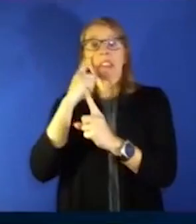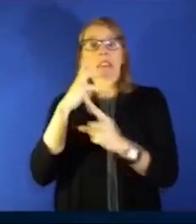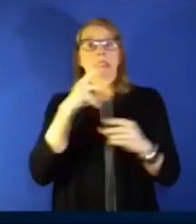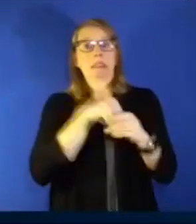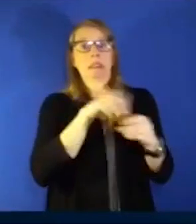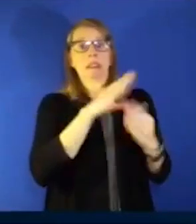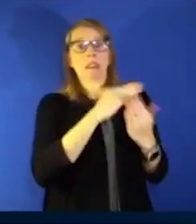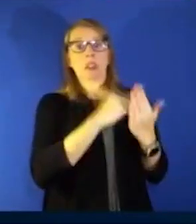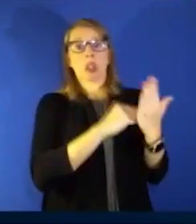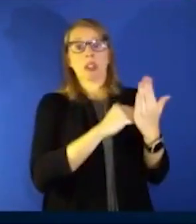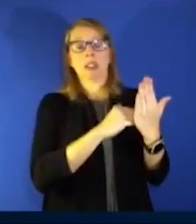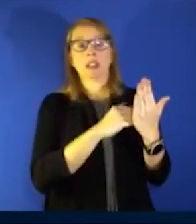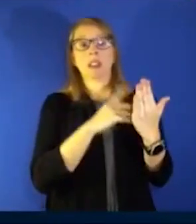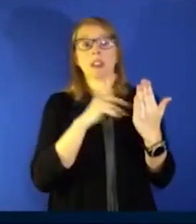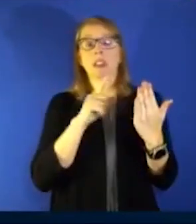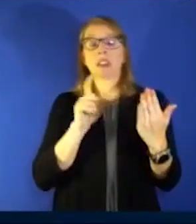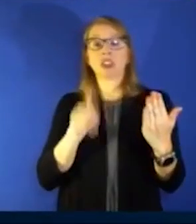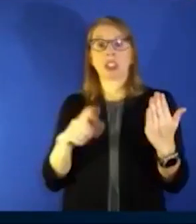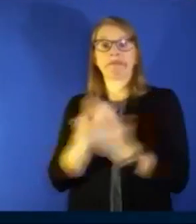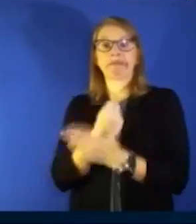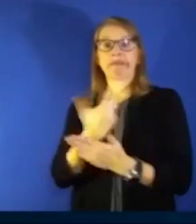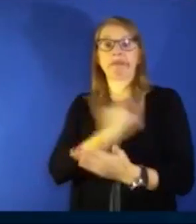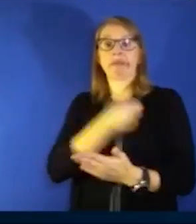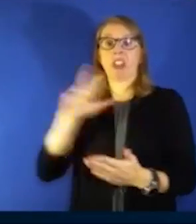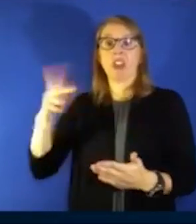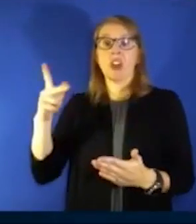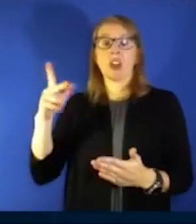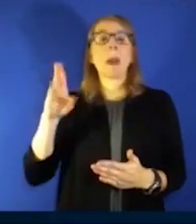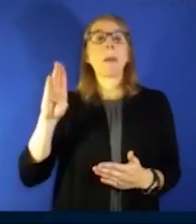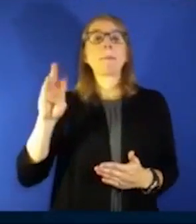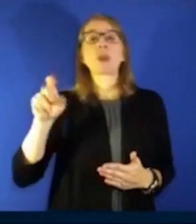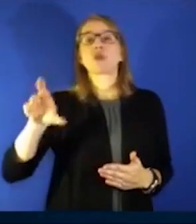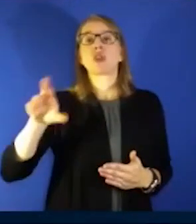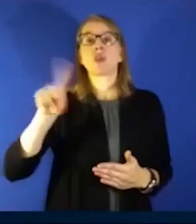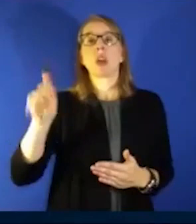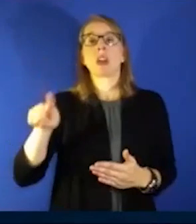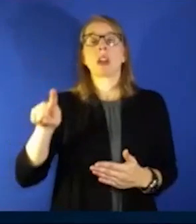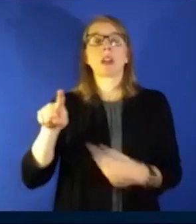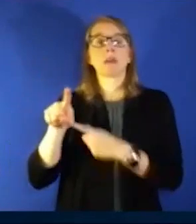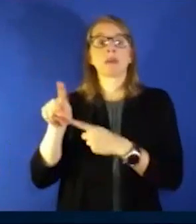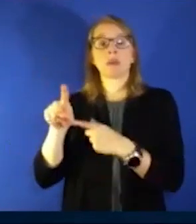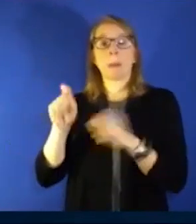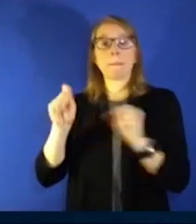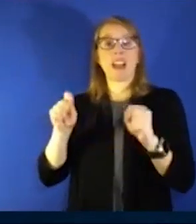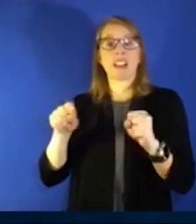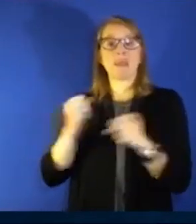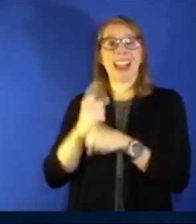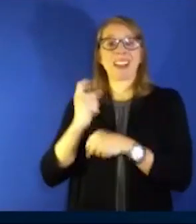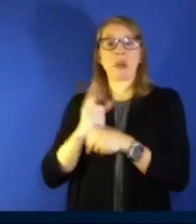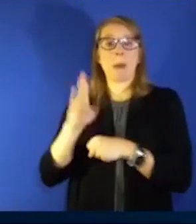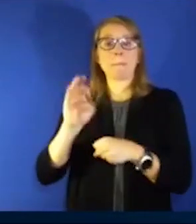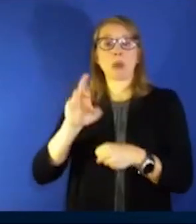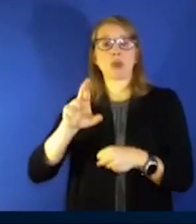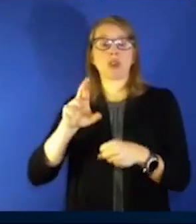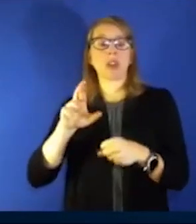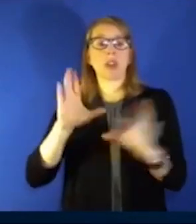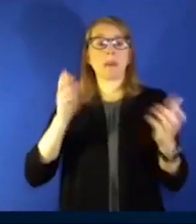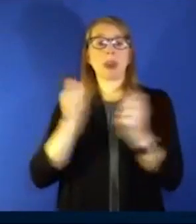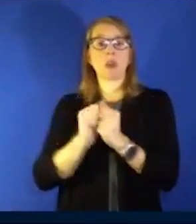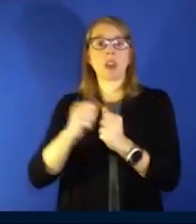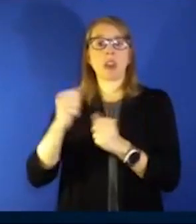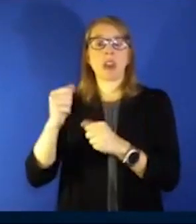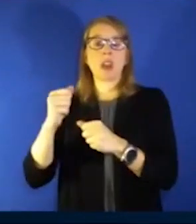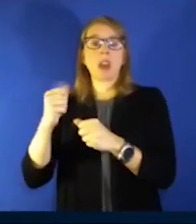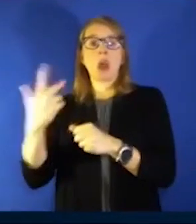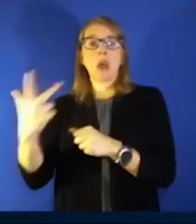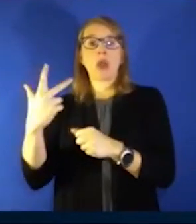got 2 booster questions left for you. Okay. Morgan wants to know, what warrants a possible annual booster versus a single series vaccination,